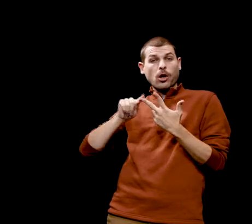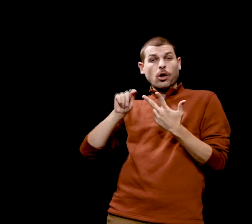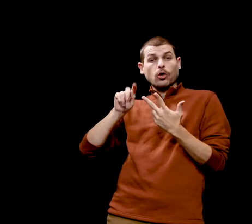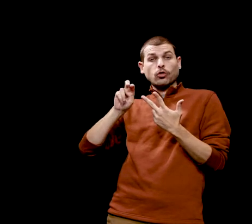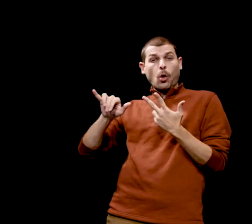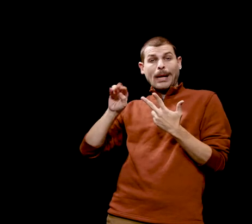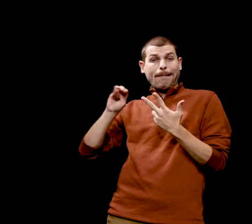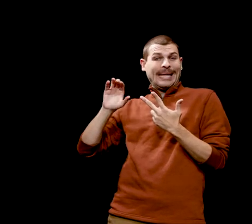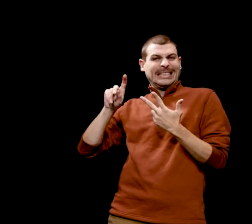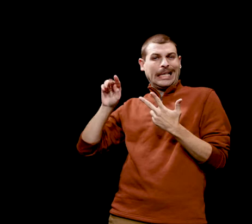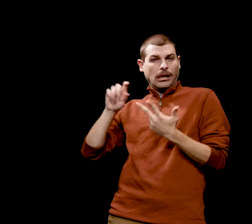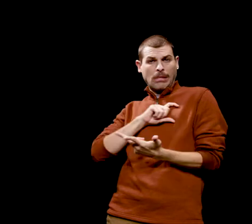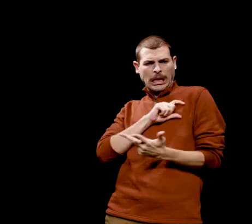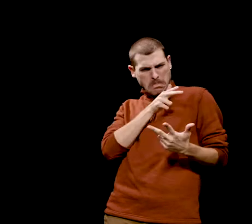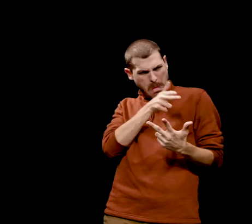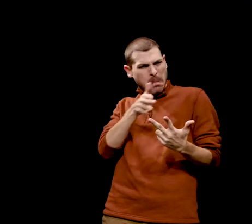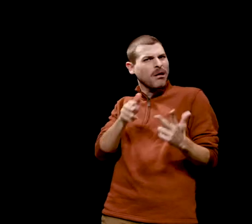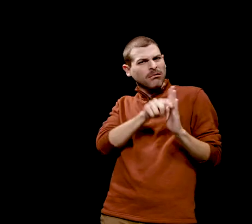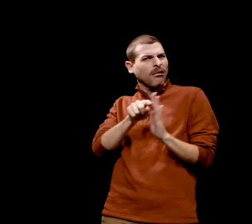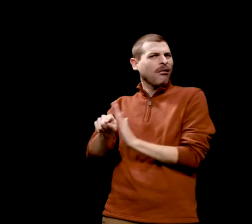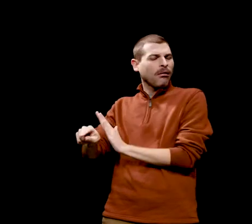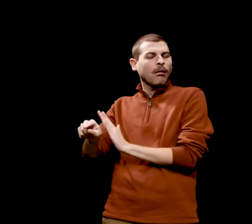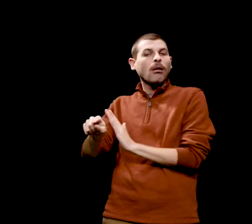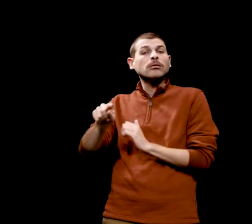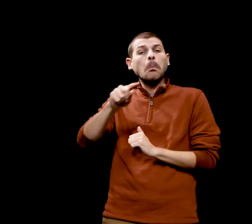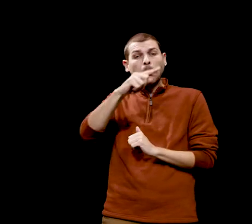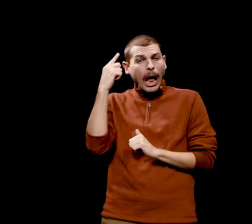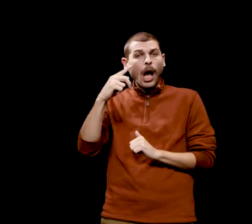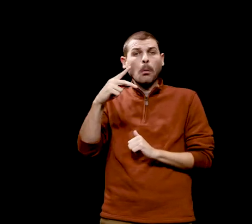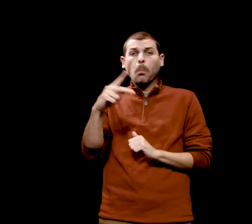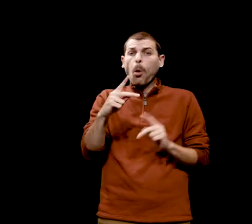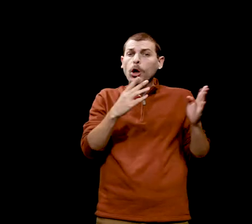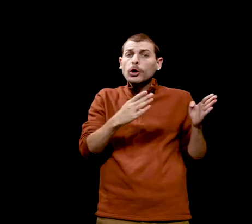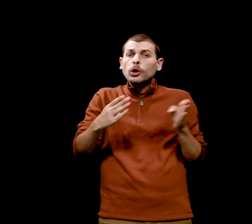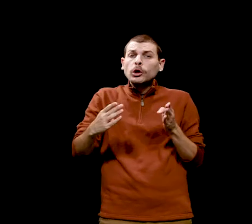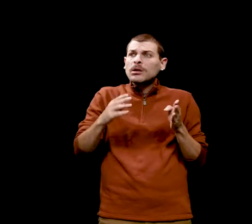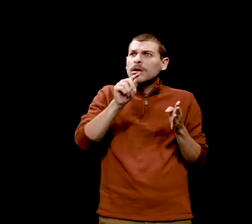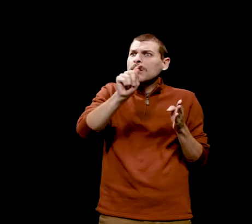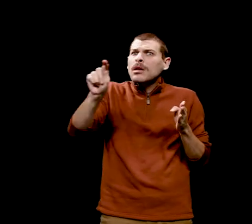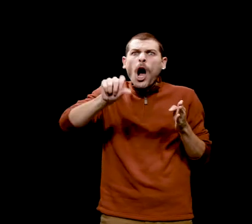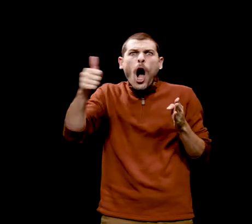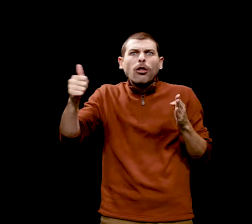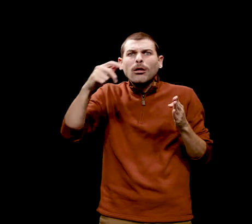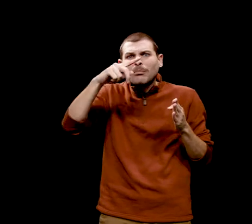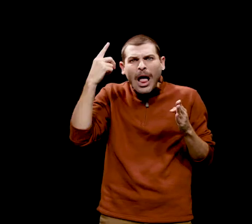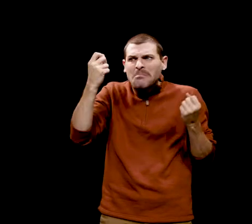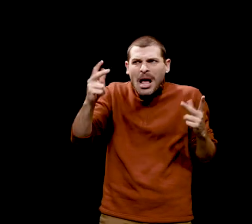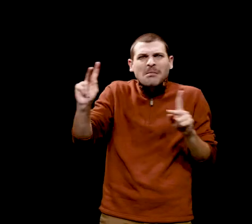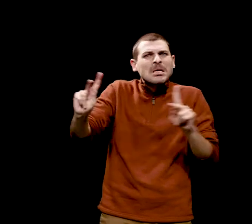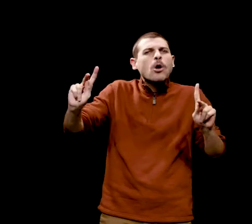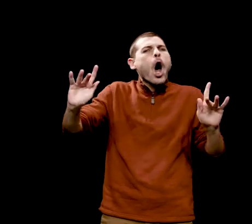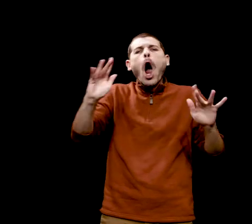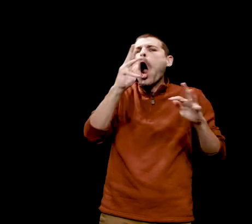murders, Black Portlanders, together with thousands of allies, have led uprisings all across our city. The Portland